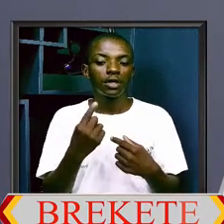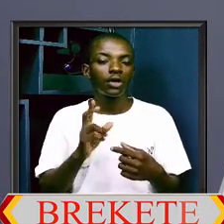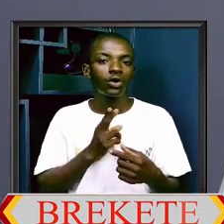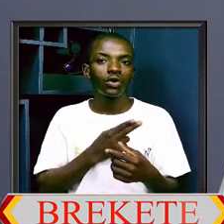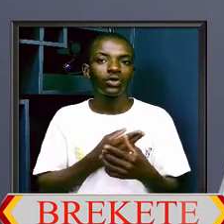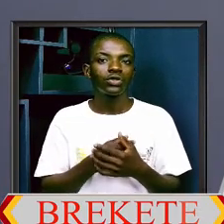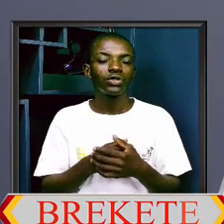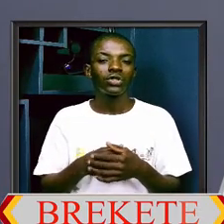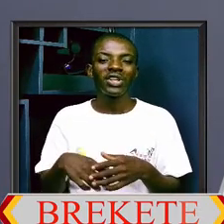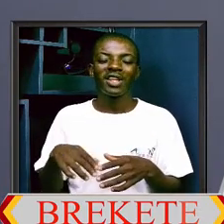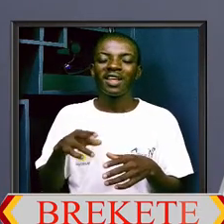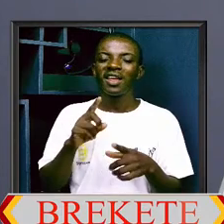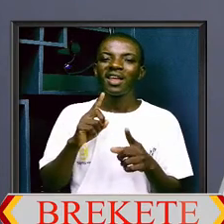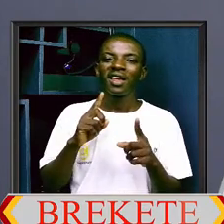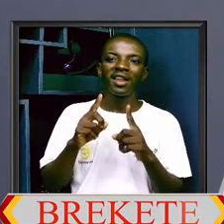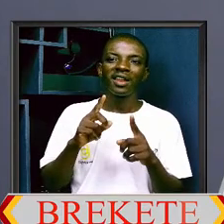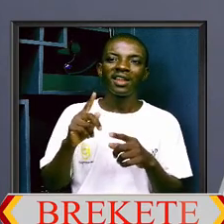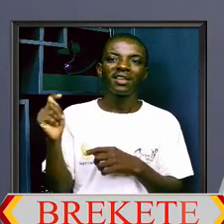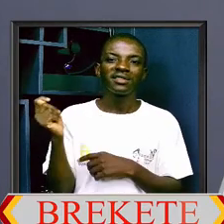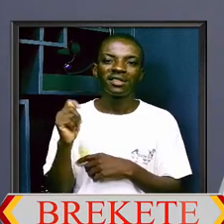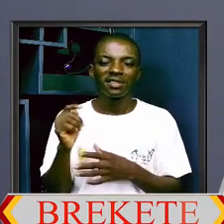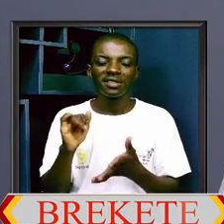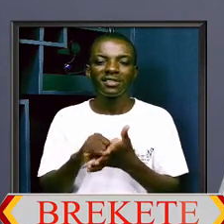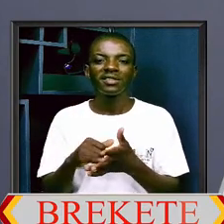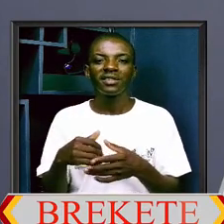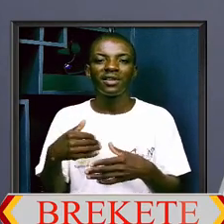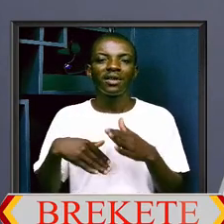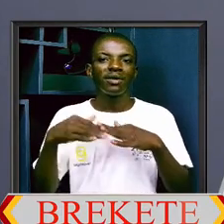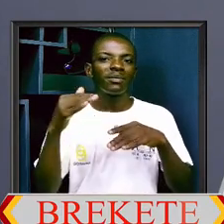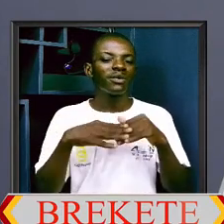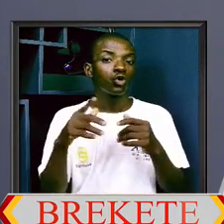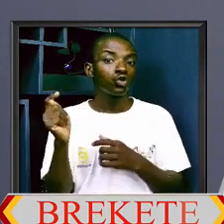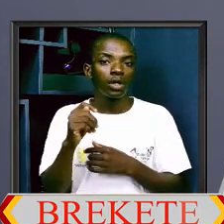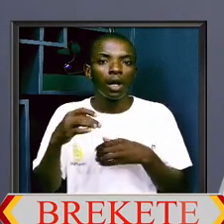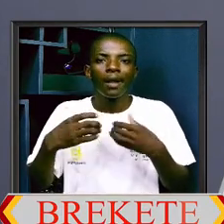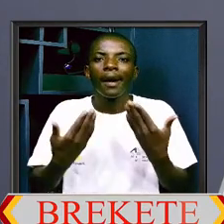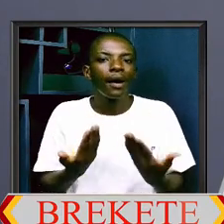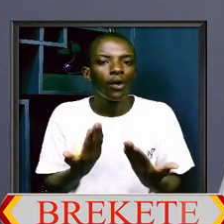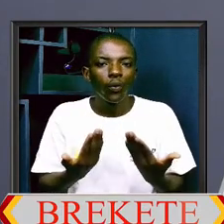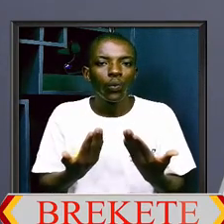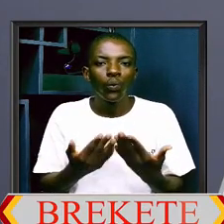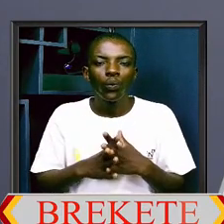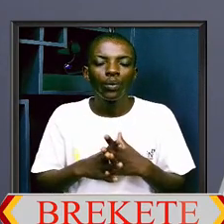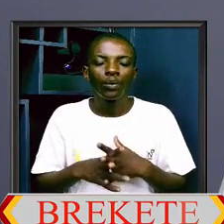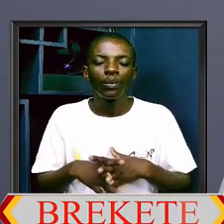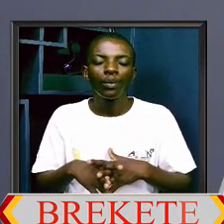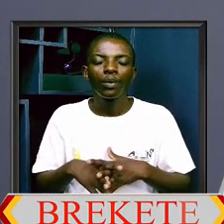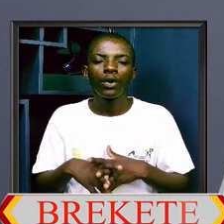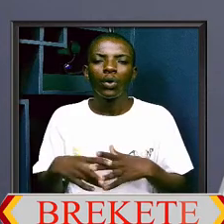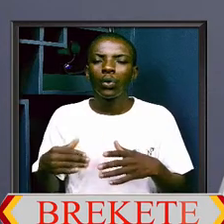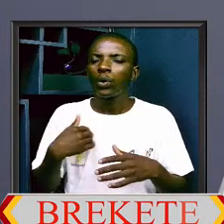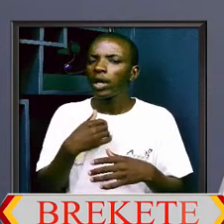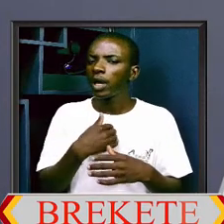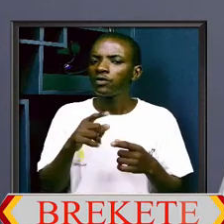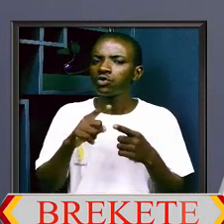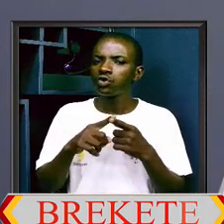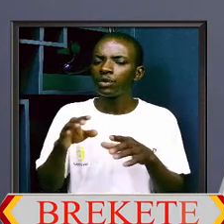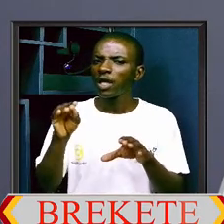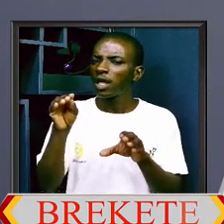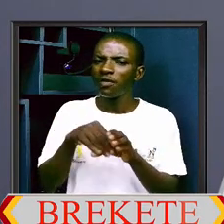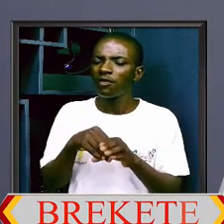sense this toilet toilet how we have to